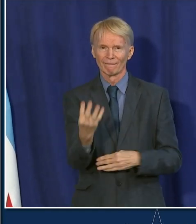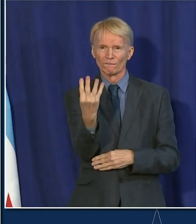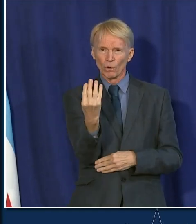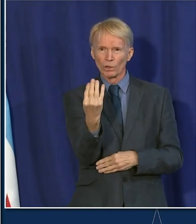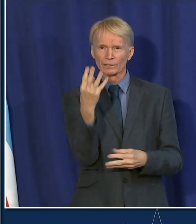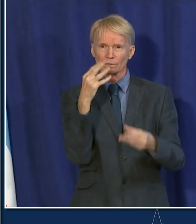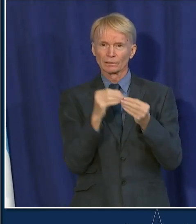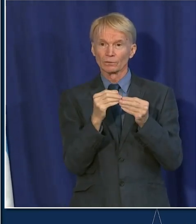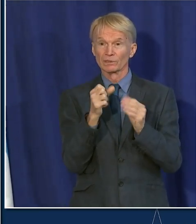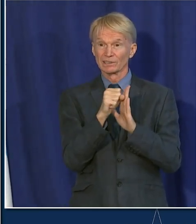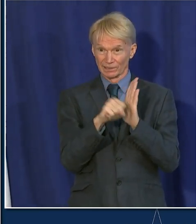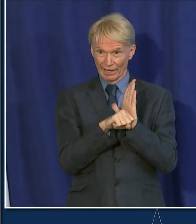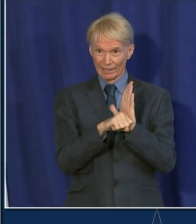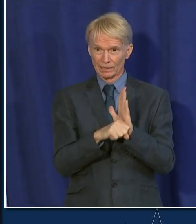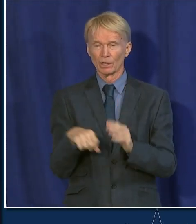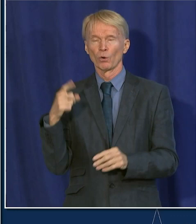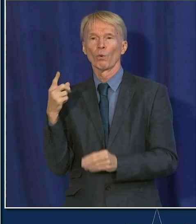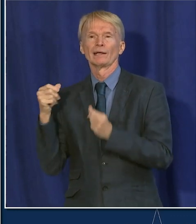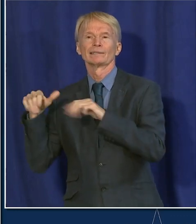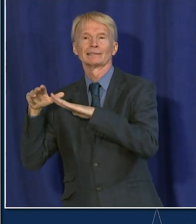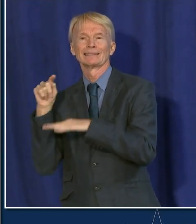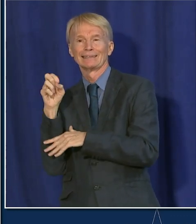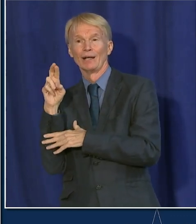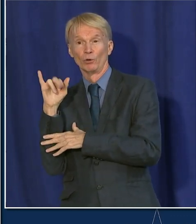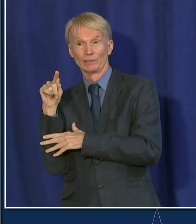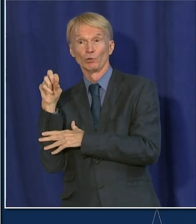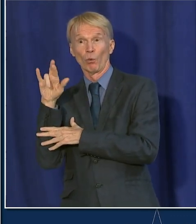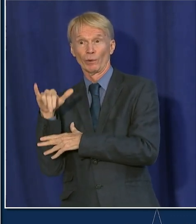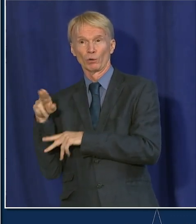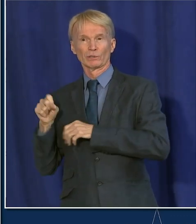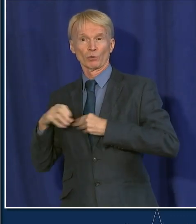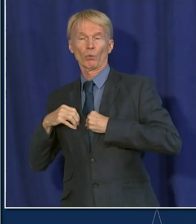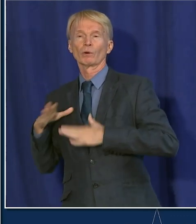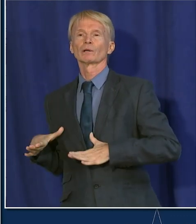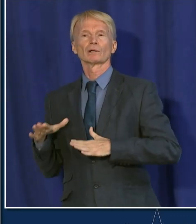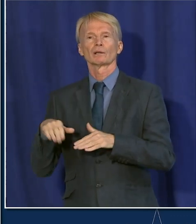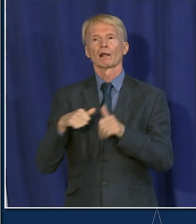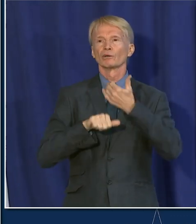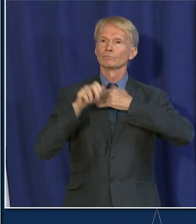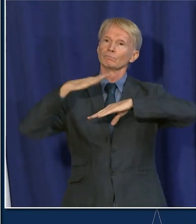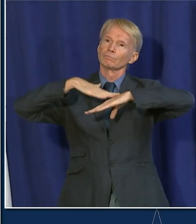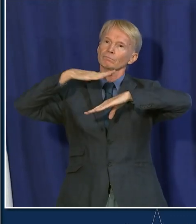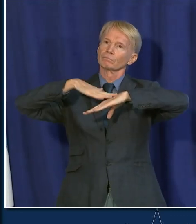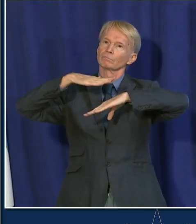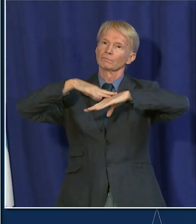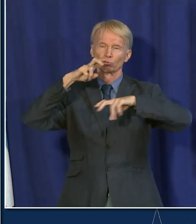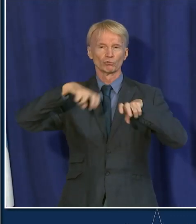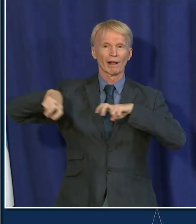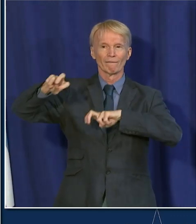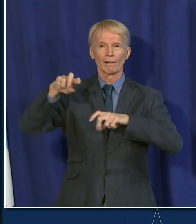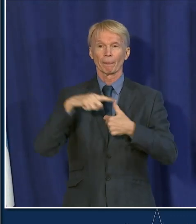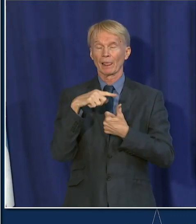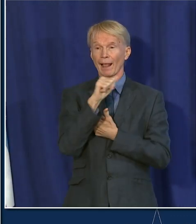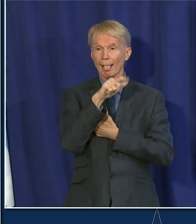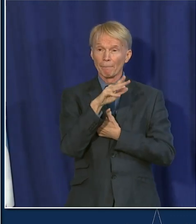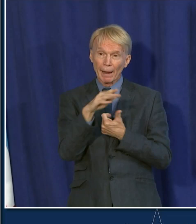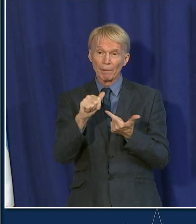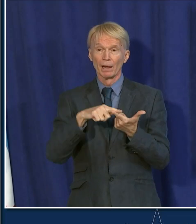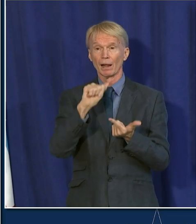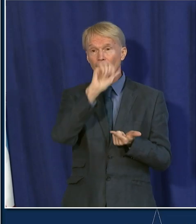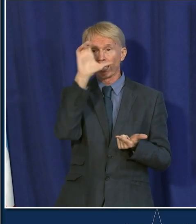and 1 territory on Chicago's travel advisory. So today we added 9 states: Alabama,